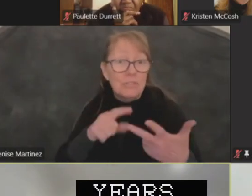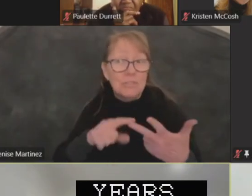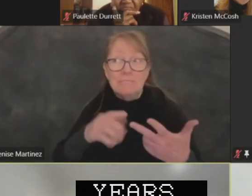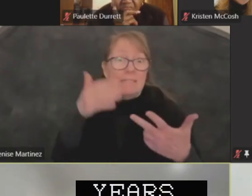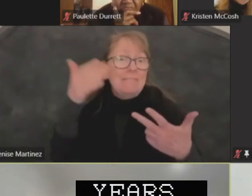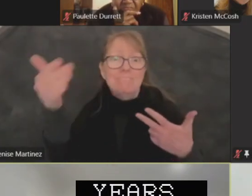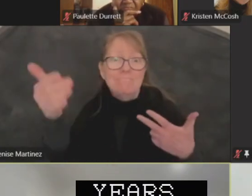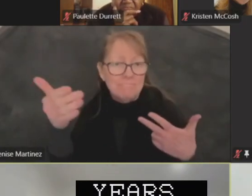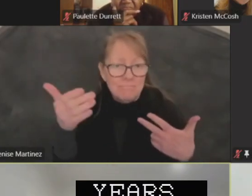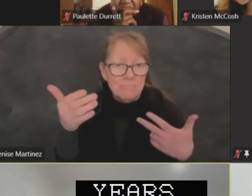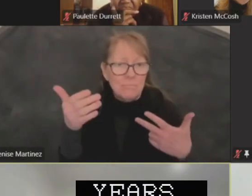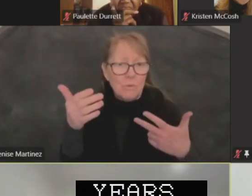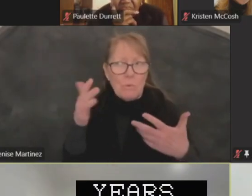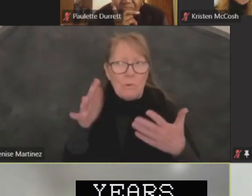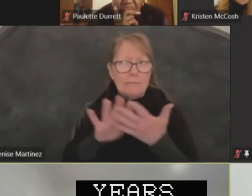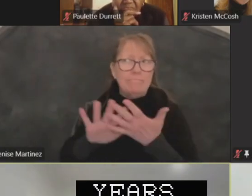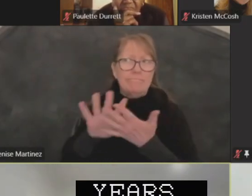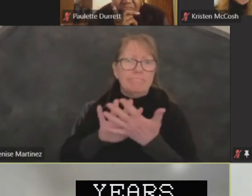the whole planning